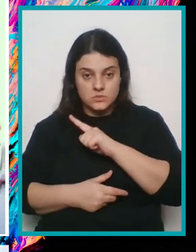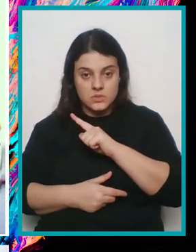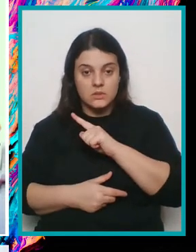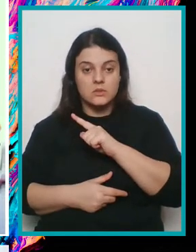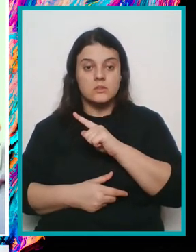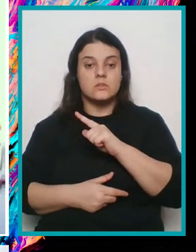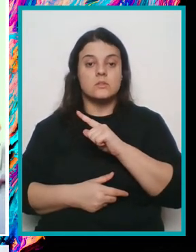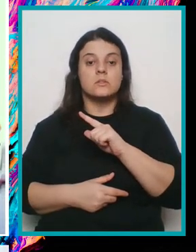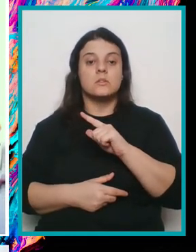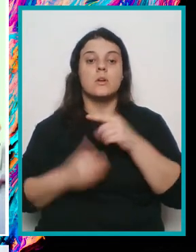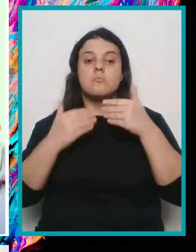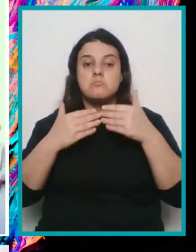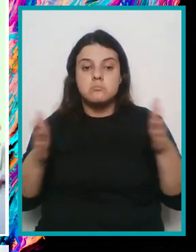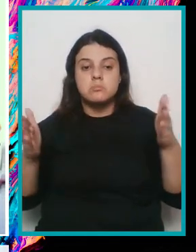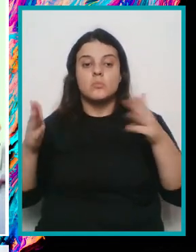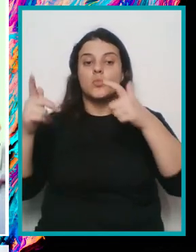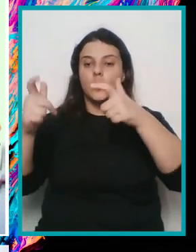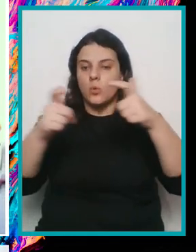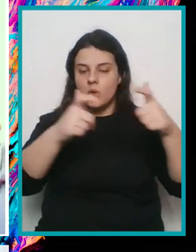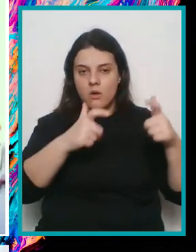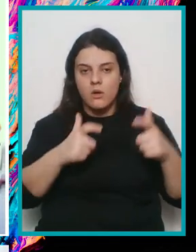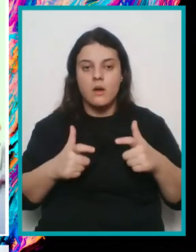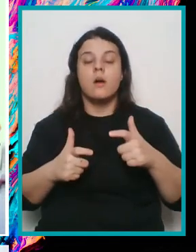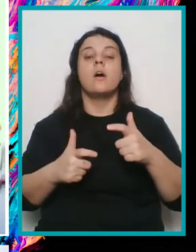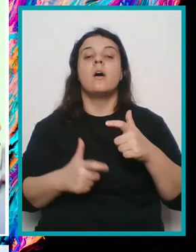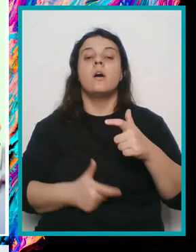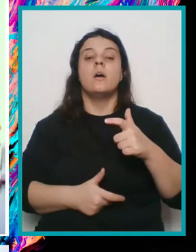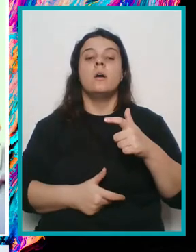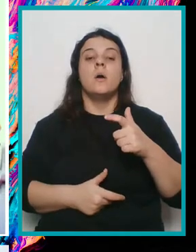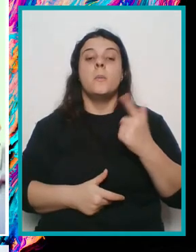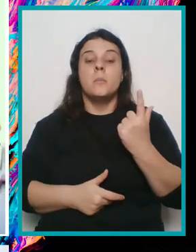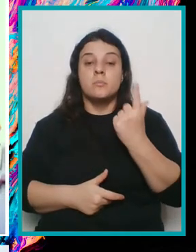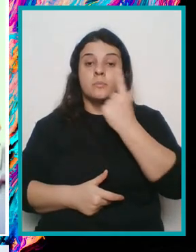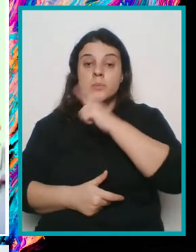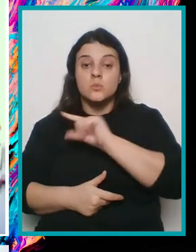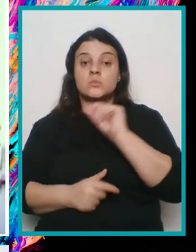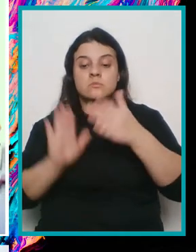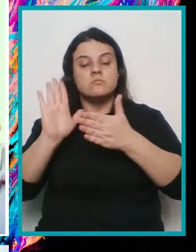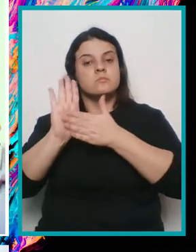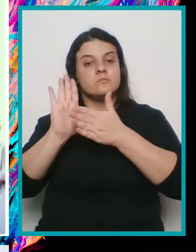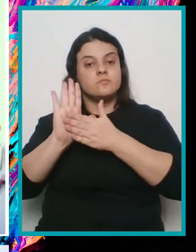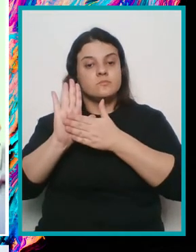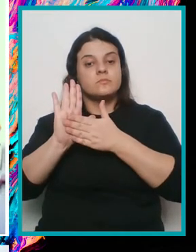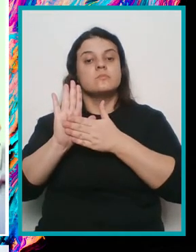discutida quando a gente vai falar da luta pelo clima.